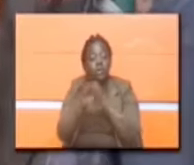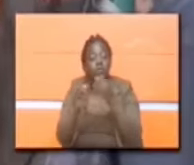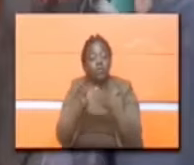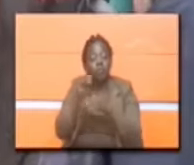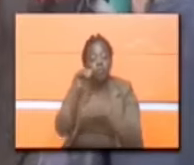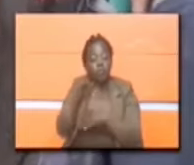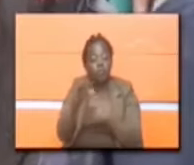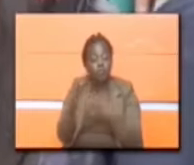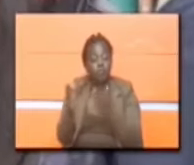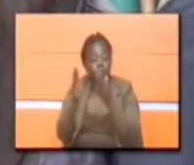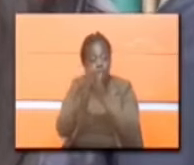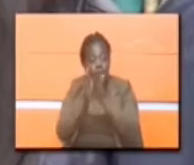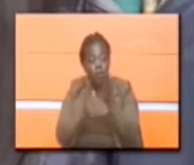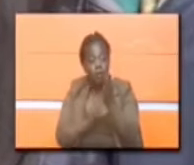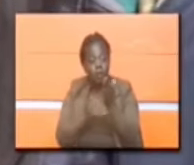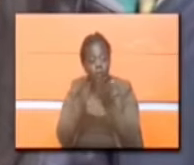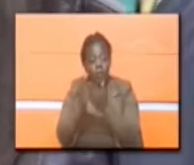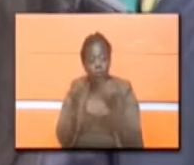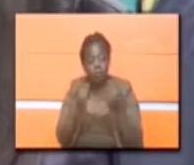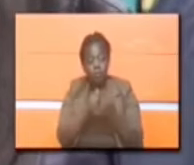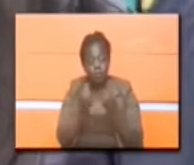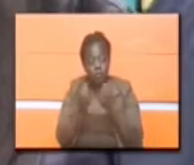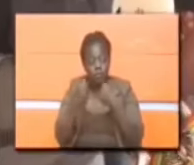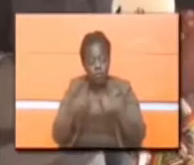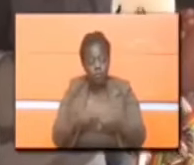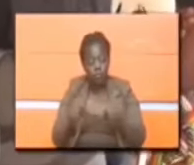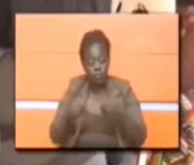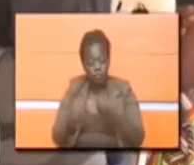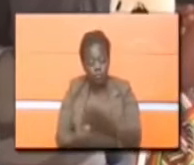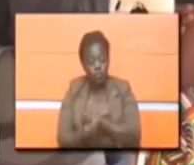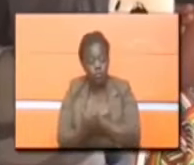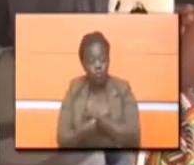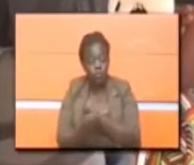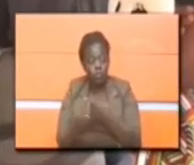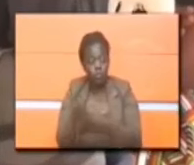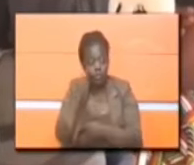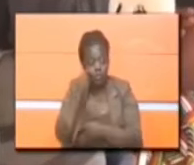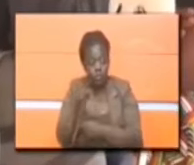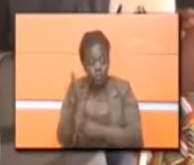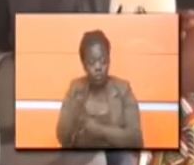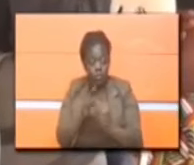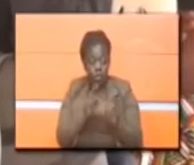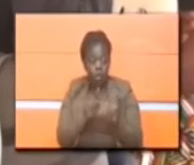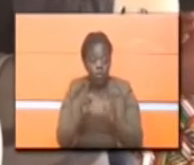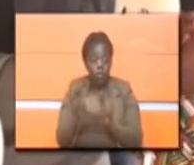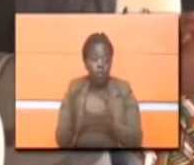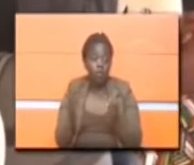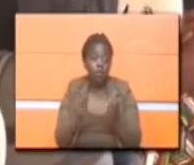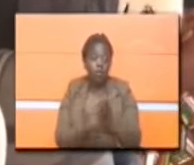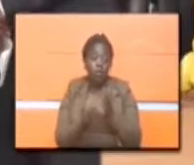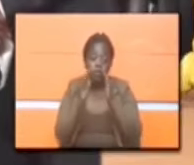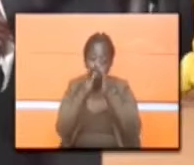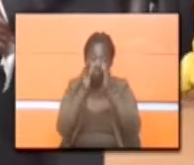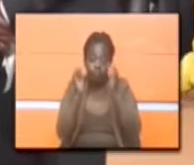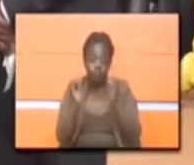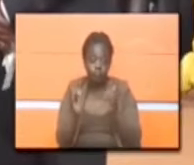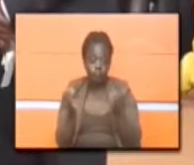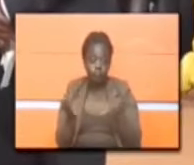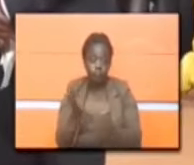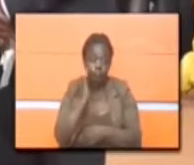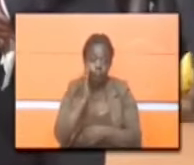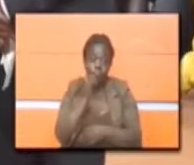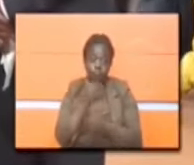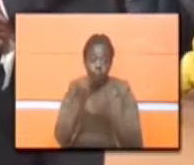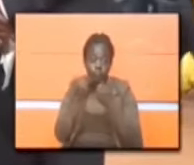abroad. Amutendereza olw'okulwanyisa ebikolwa eby'obuli bw'enguzi n'okulaba ng'abantu ba bulijjo mbafuna obwenkanya.